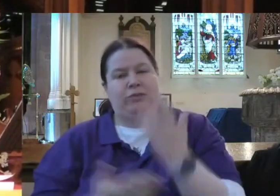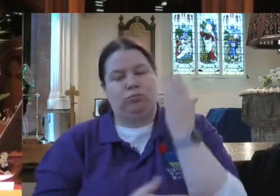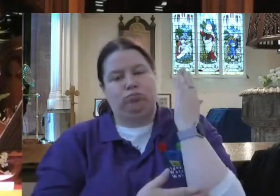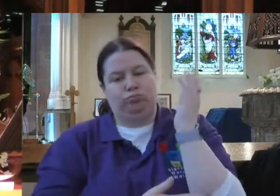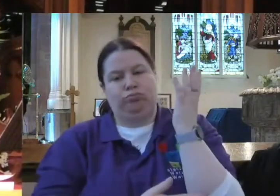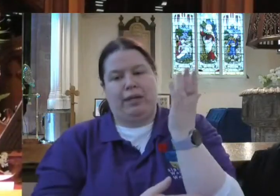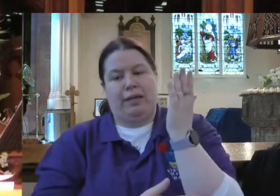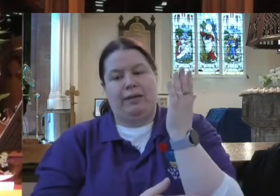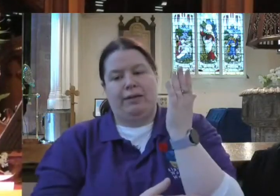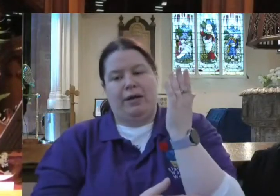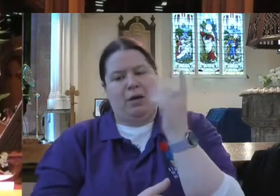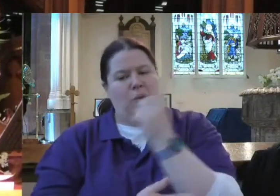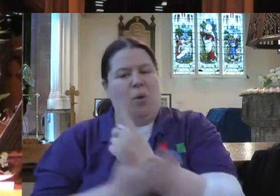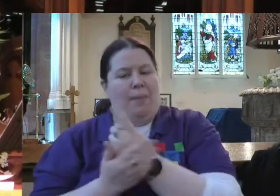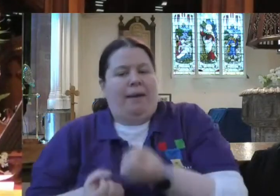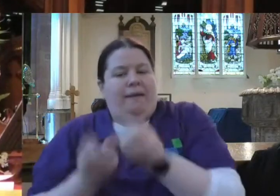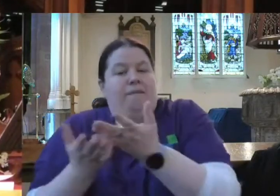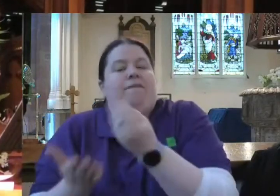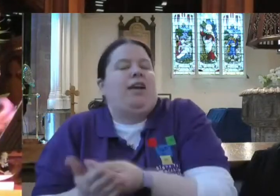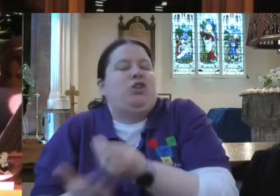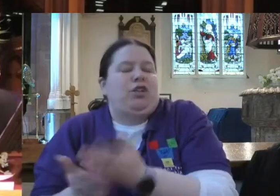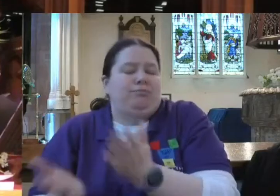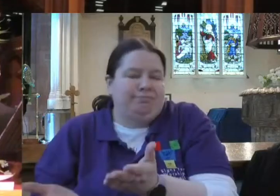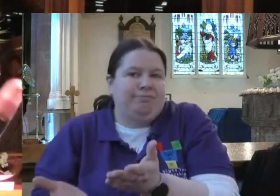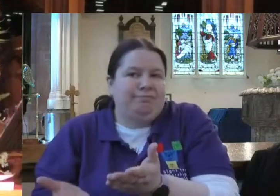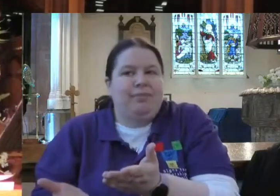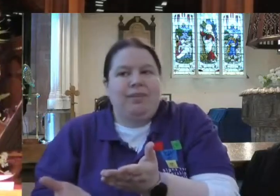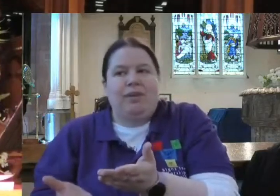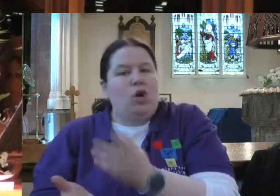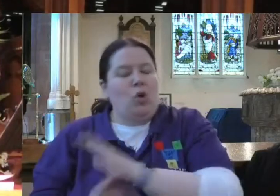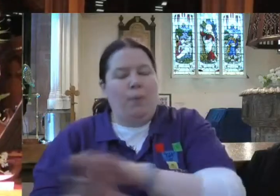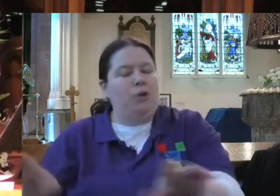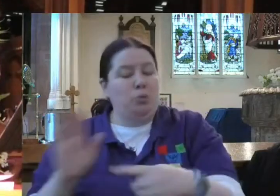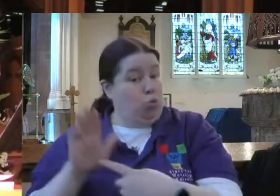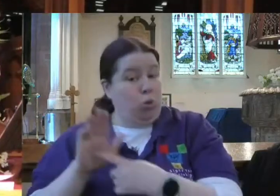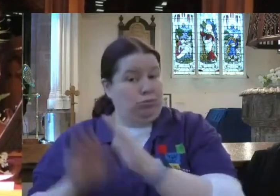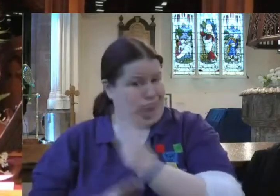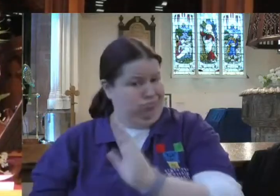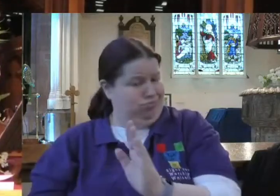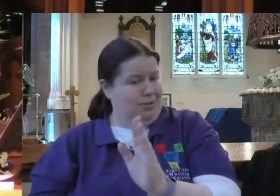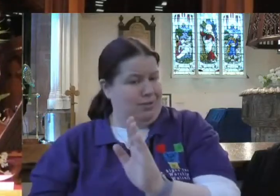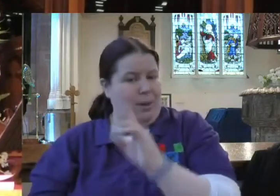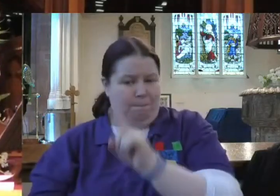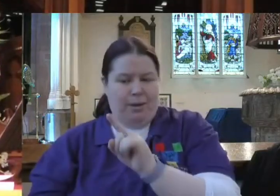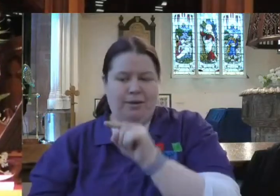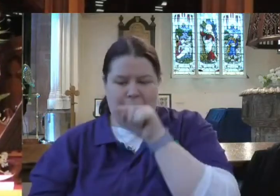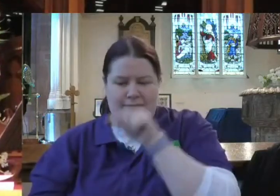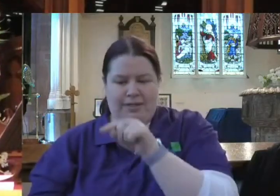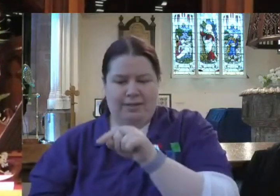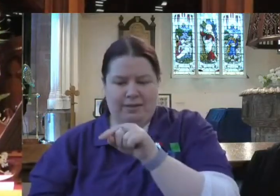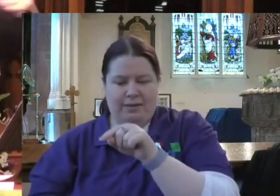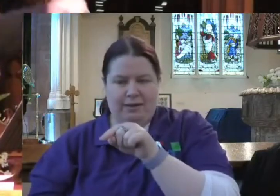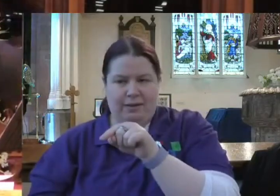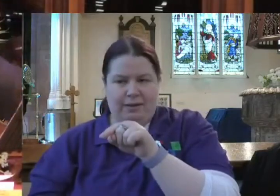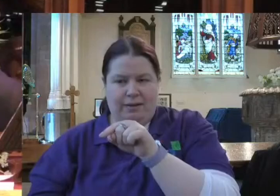about money. It is about giving financially. Not because this is the most important, it isn't. But because I think this is the one that is